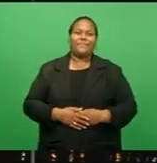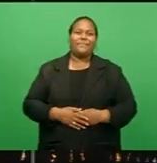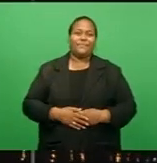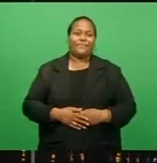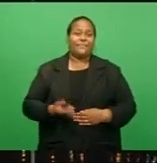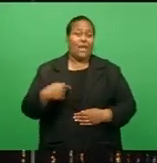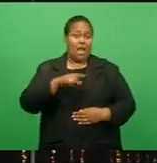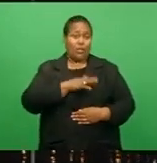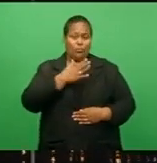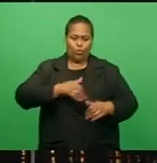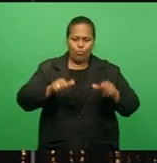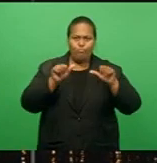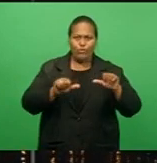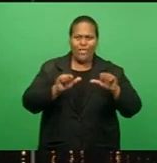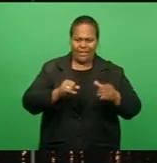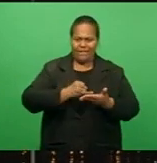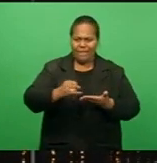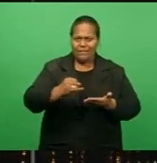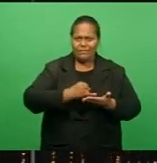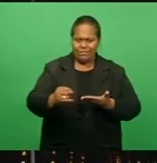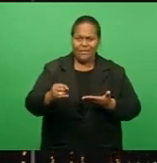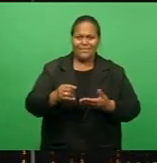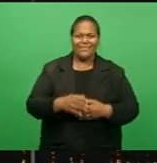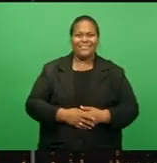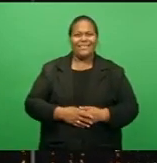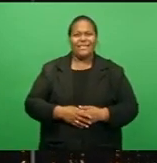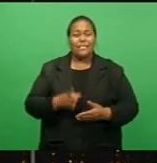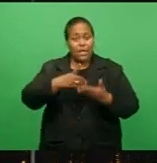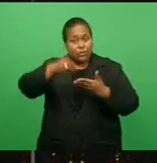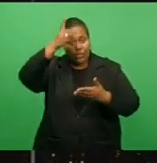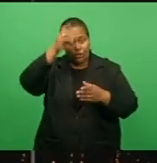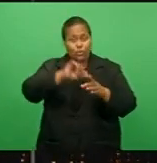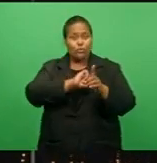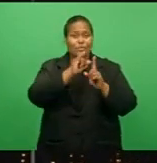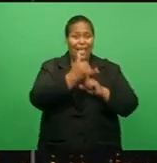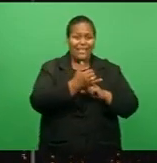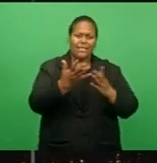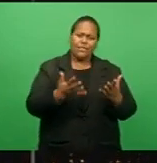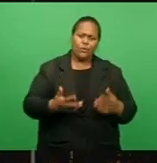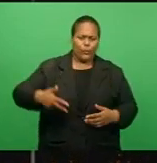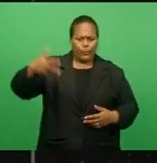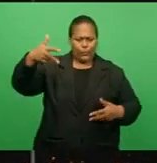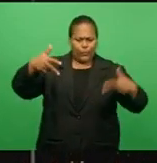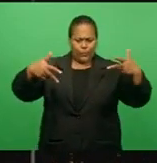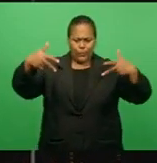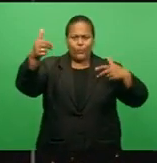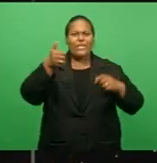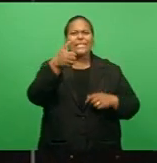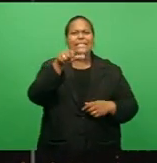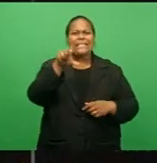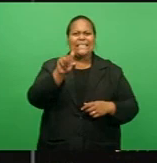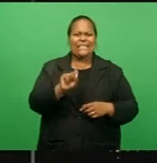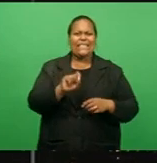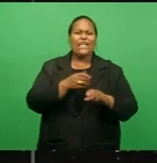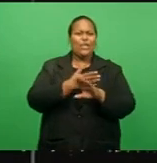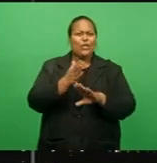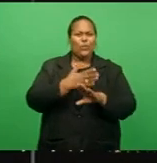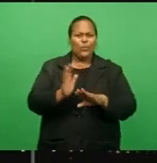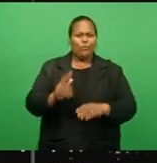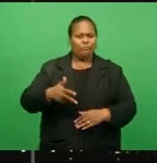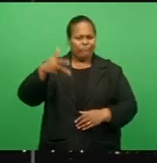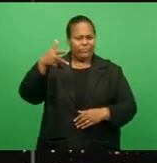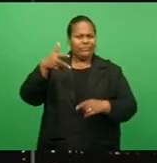protect its investments, the Gujarat Education Society has installed 60 new CCTV cameras at Mahatma Gandhi High School in